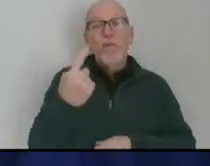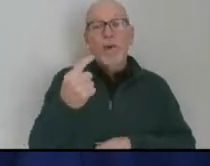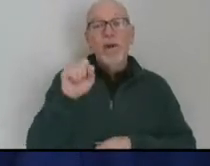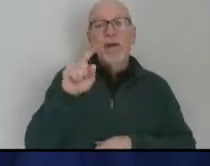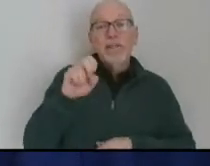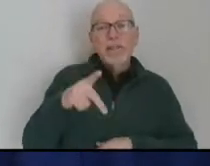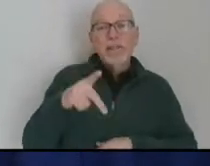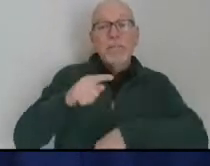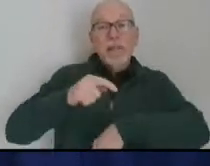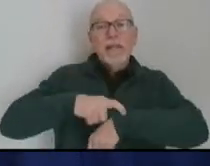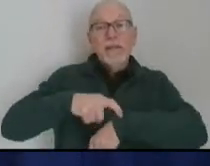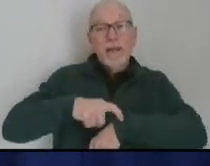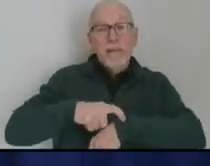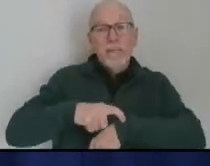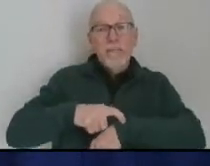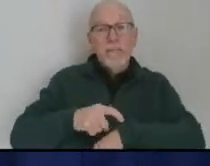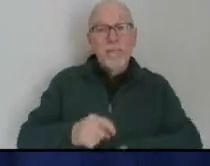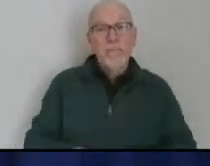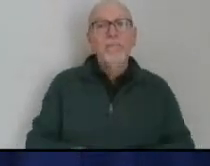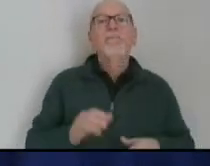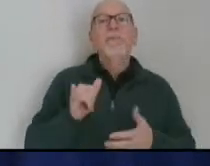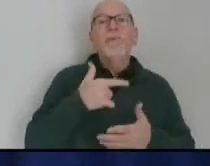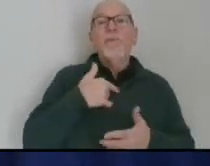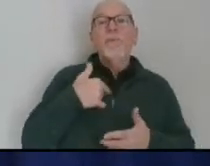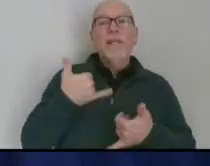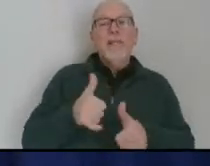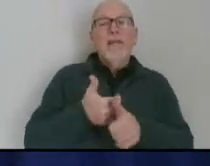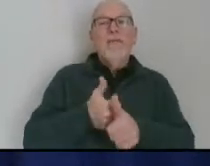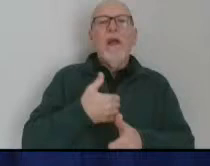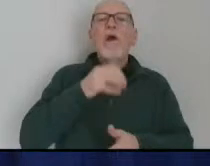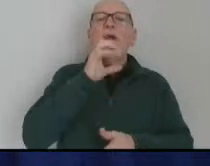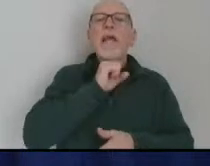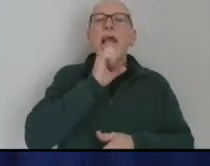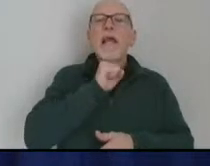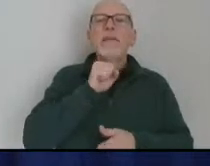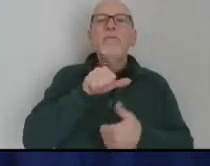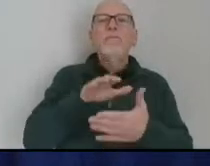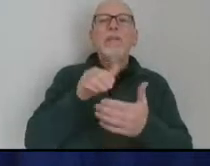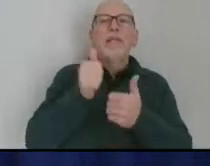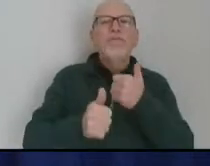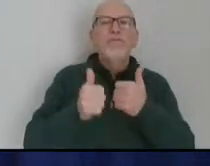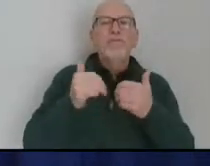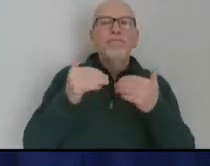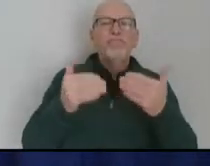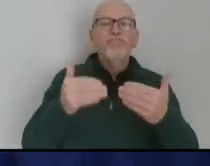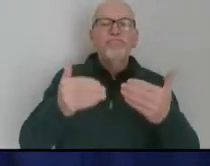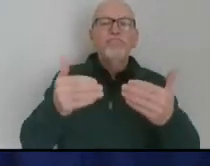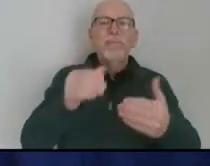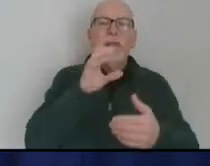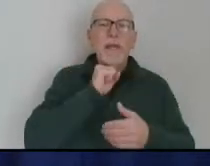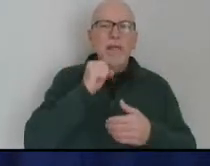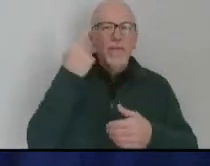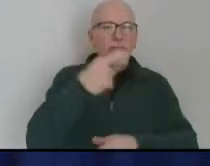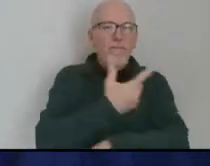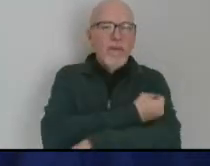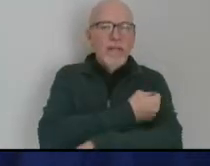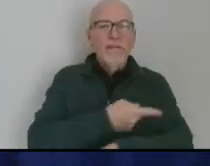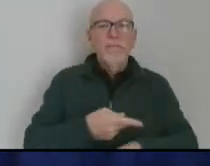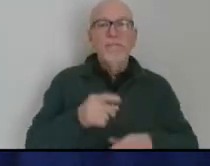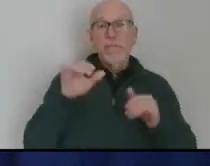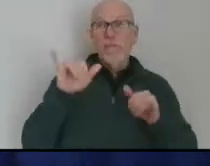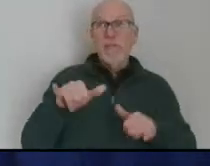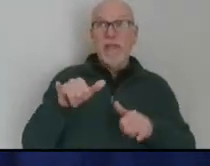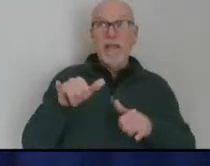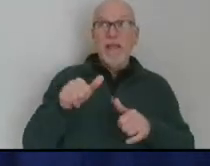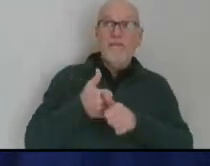which is why we continue to follow our age-based approach to vaccine eligibility. This data-driven